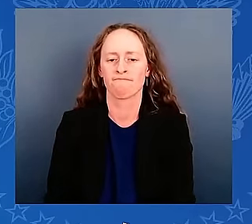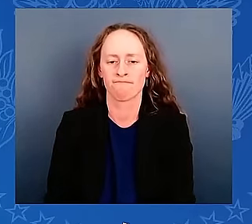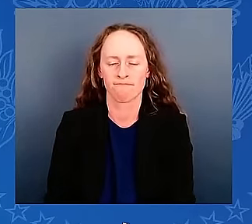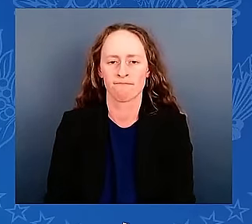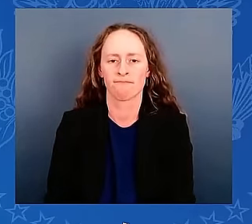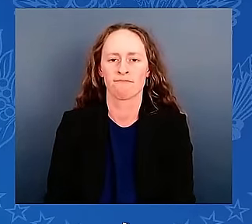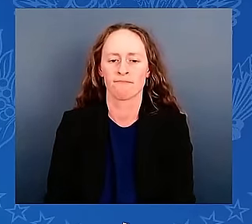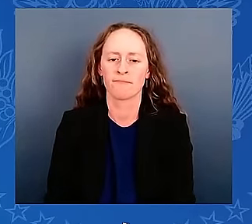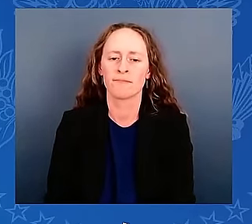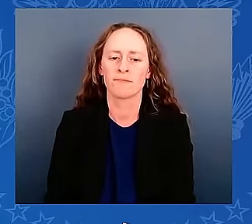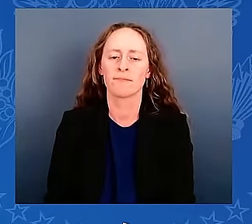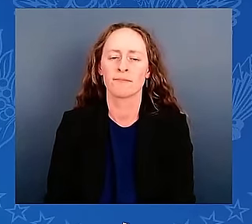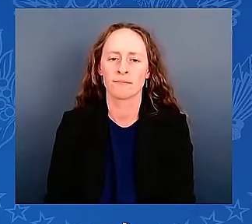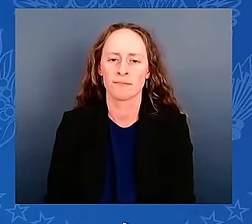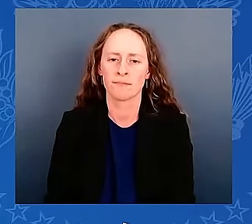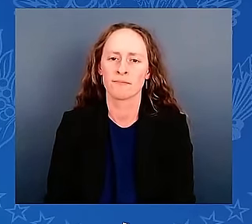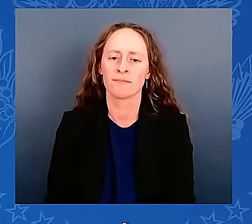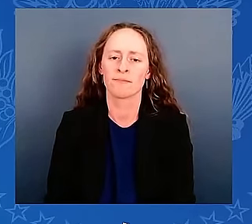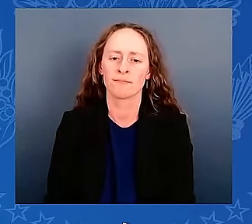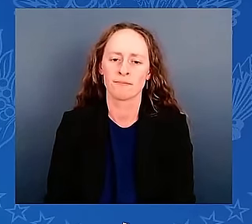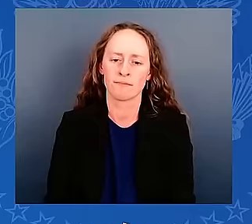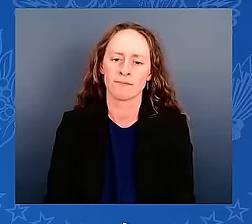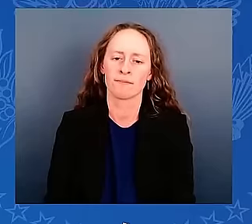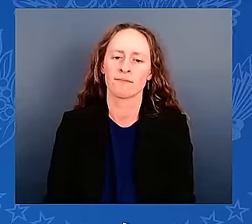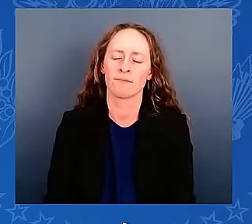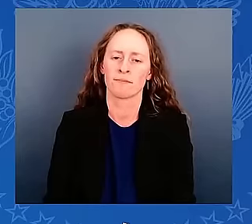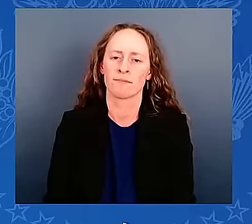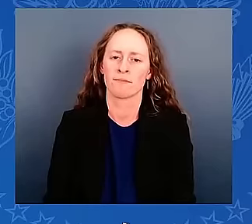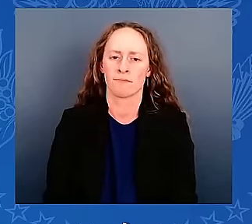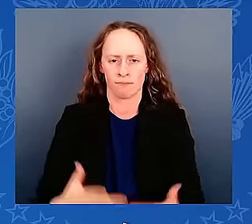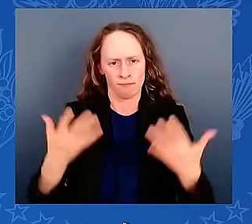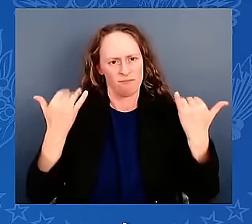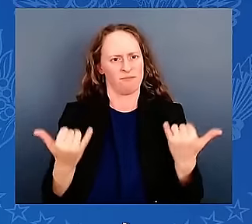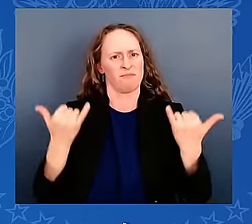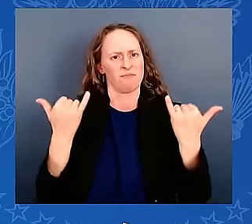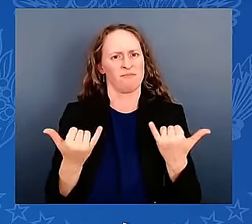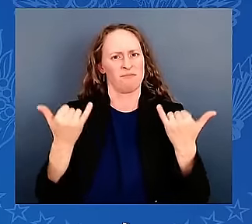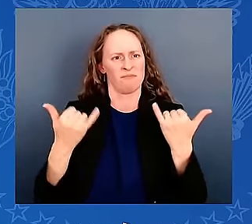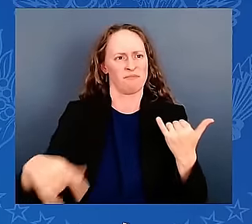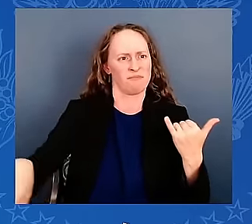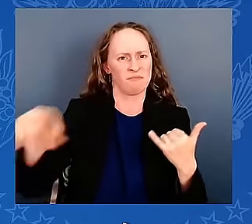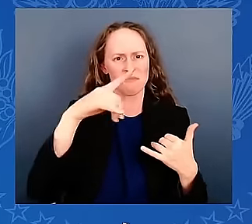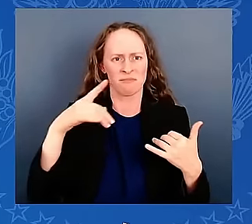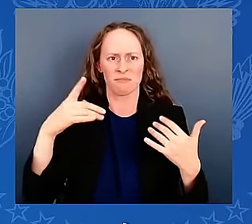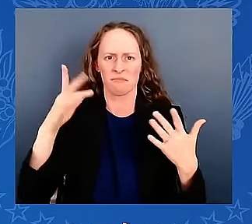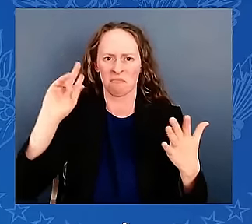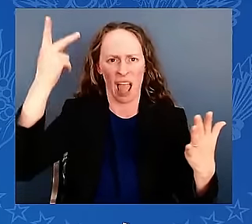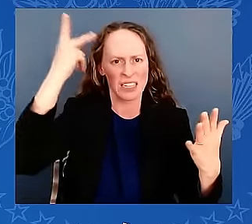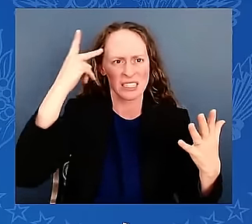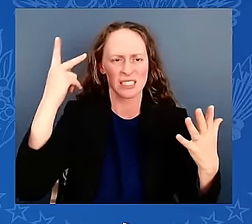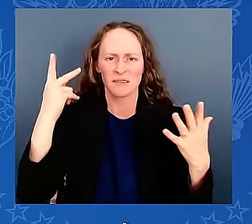just because we must lower the temperature in our politics is related to violence, it doesn't mean we should stop telling the truth.